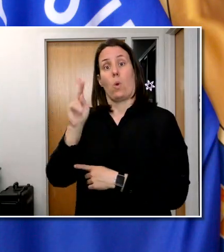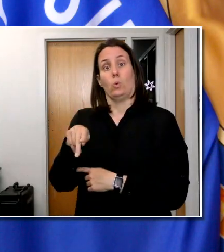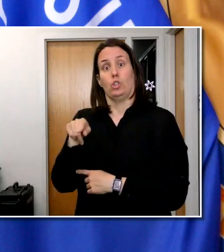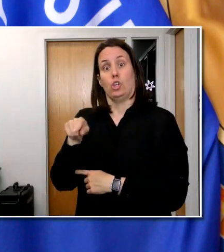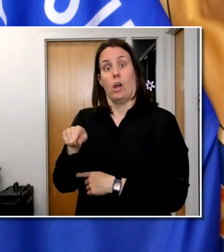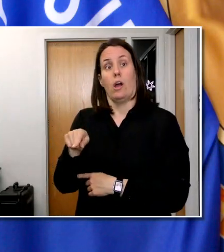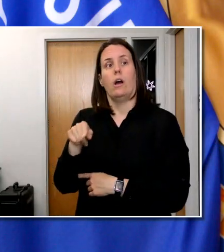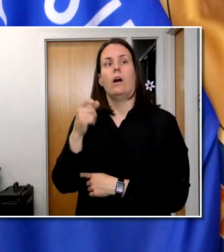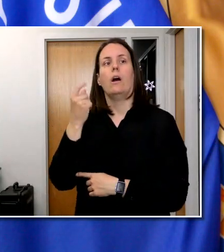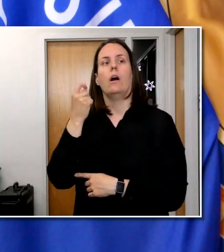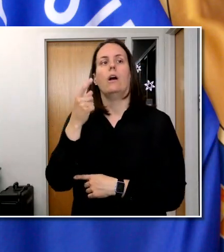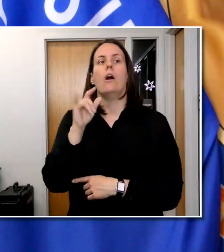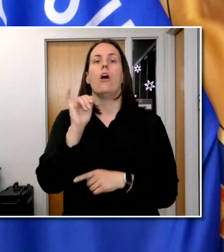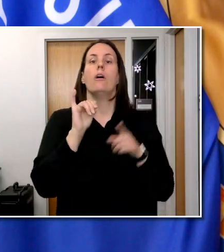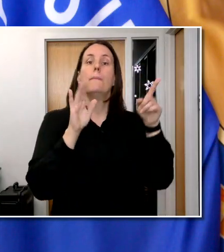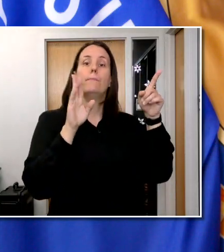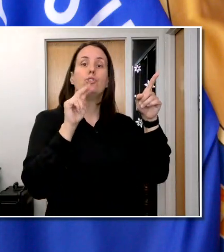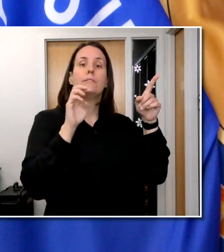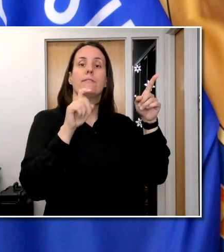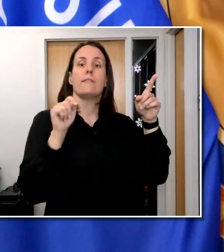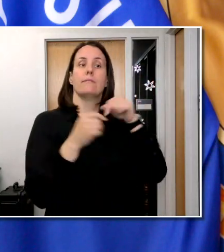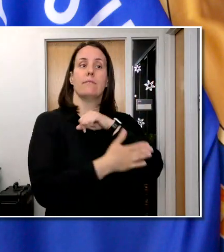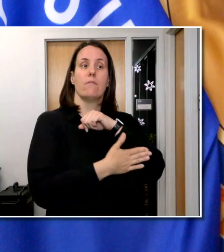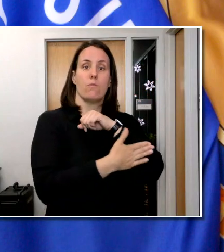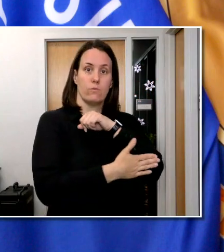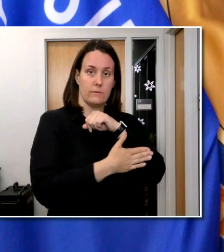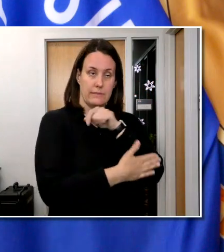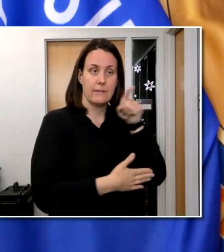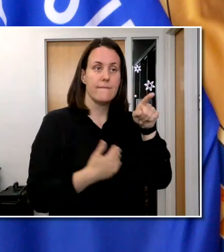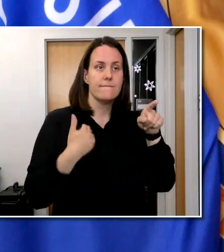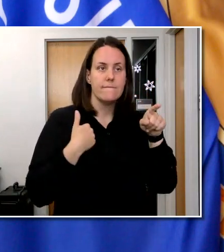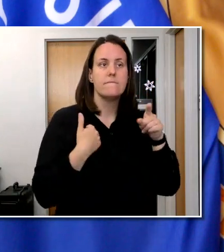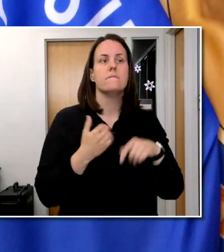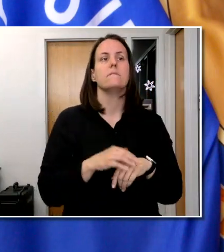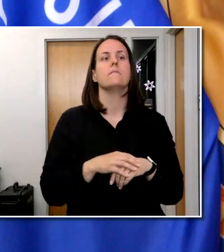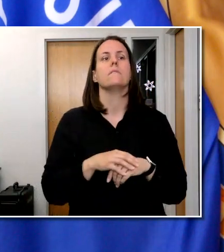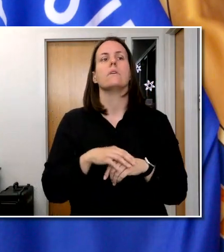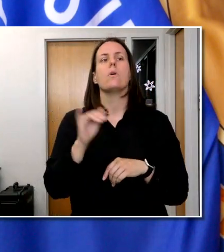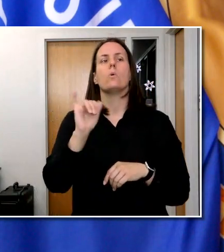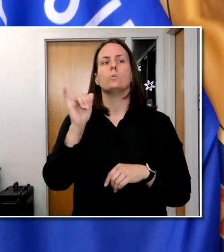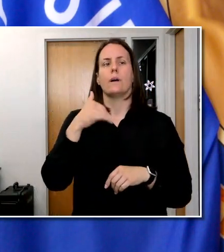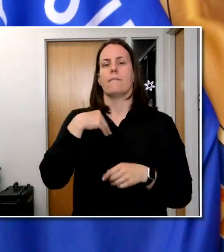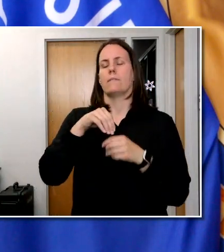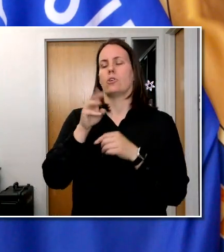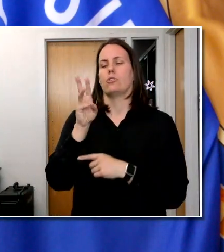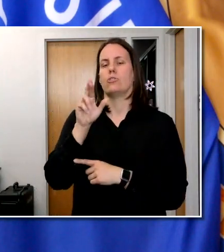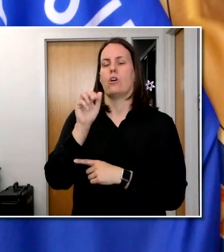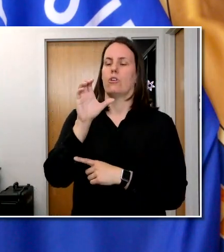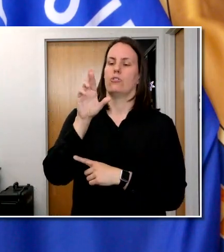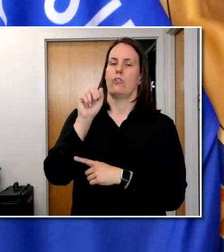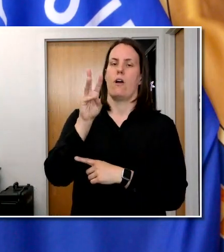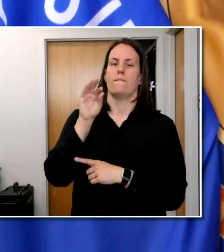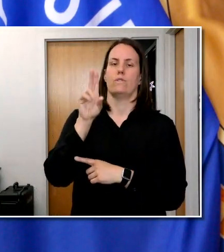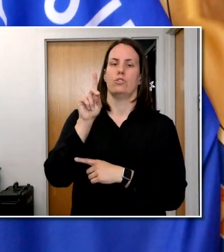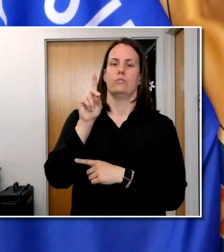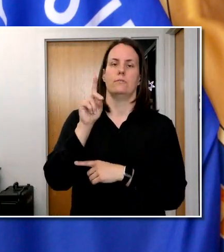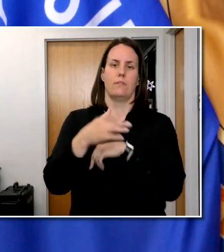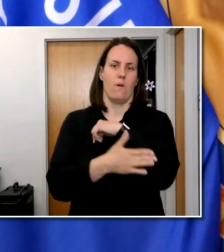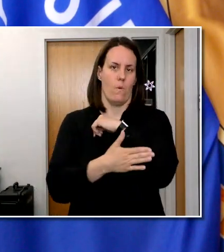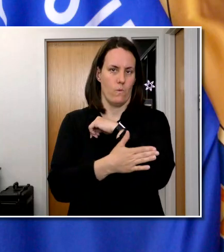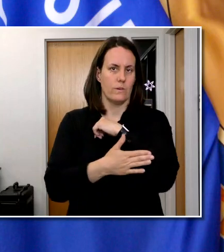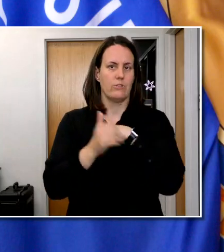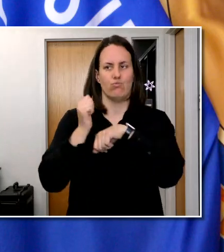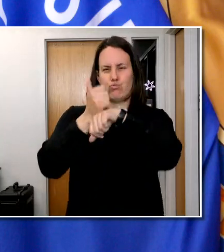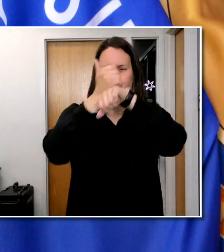site in Burnett County, and another factory site in Crawford County. Last Friday, we supported the state's first